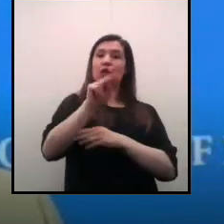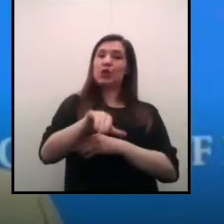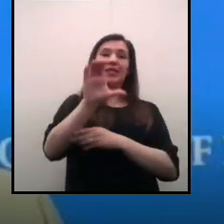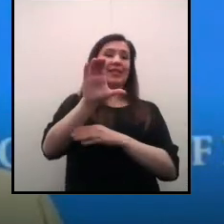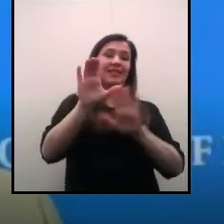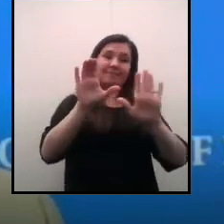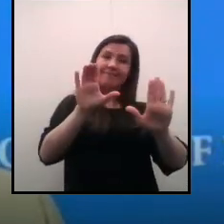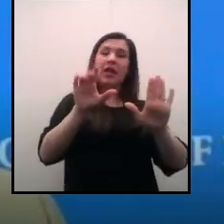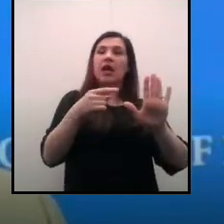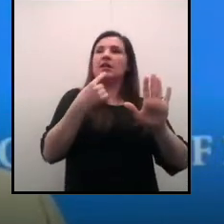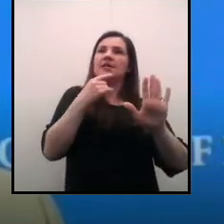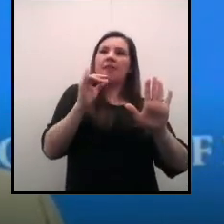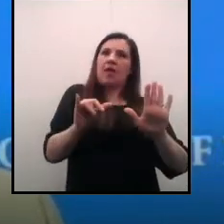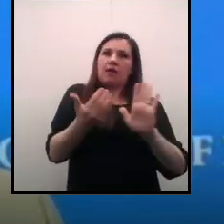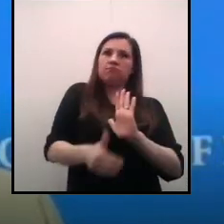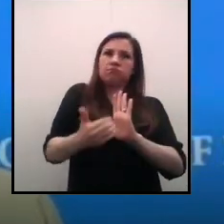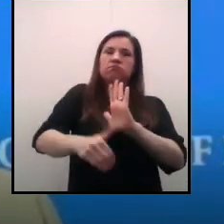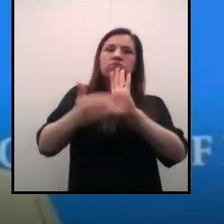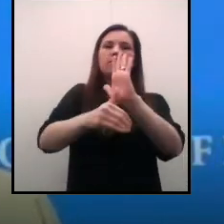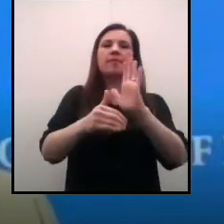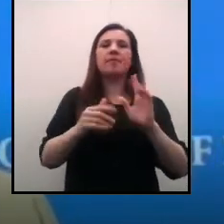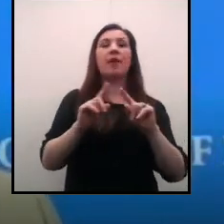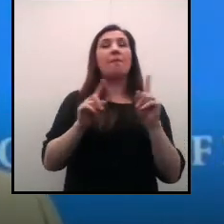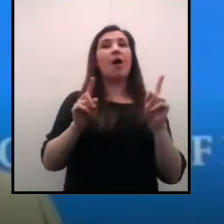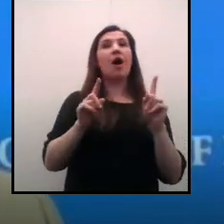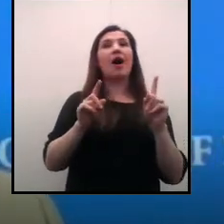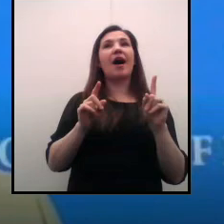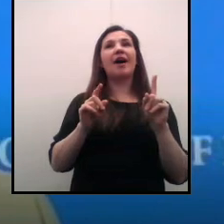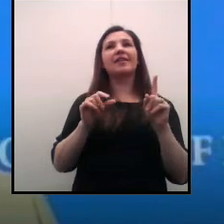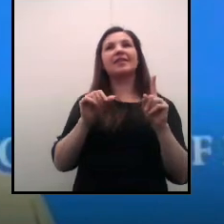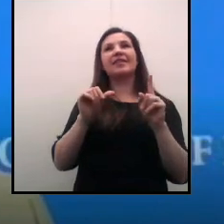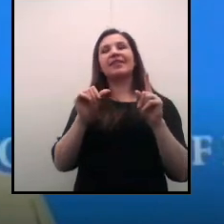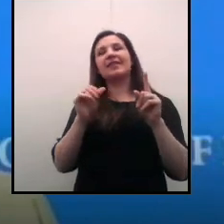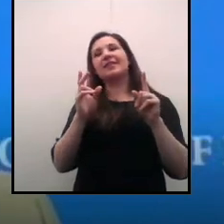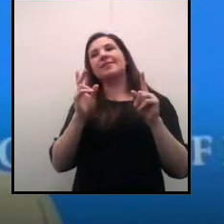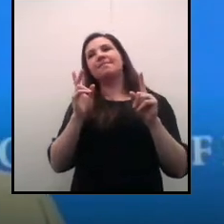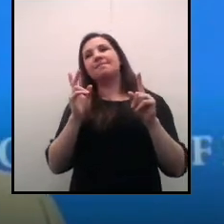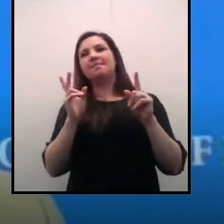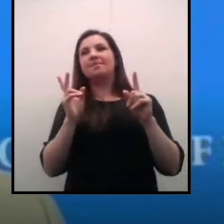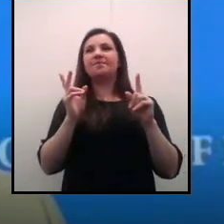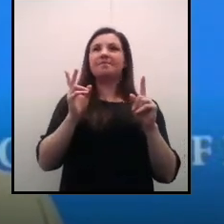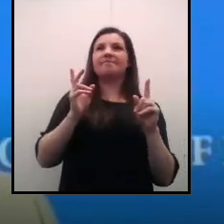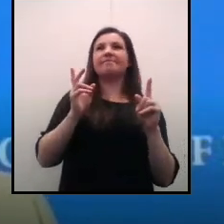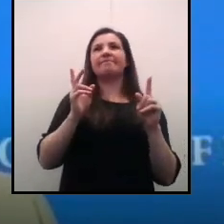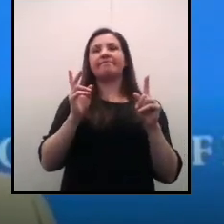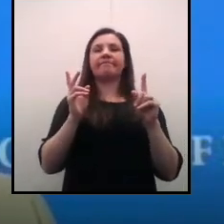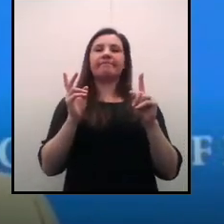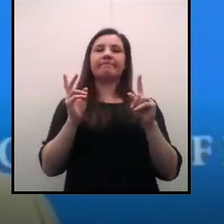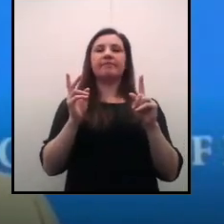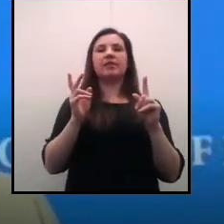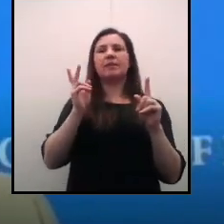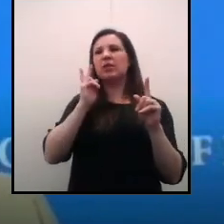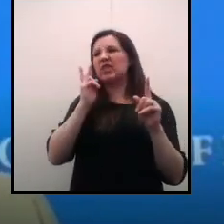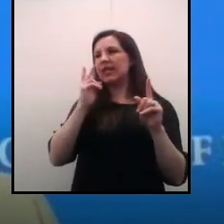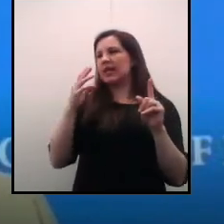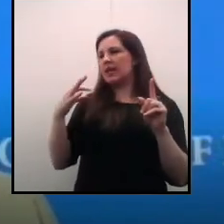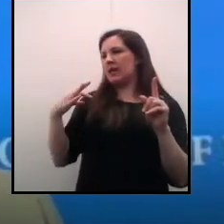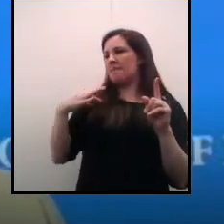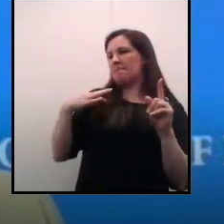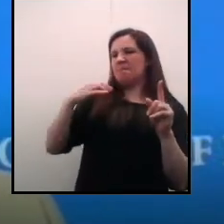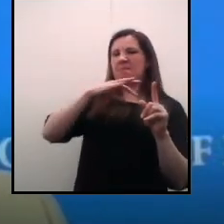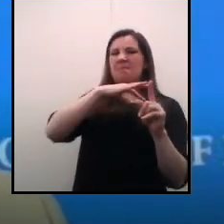some time. We are also not as good as some other of our peer groups, like we've seen with regards to Pittsburgh and Cleveland